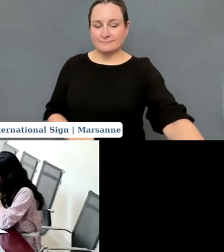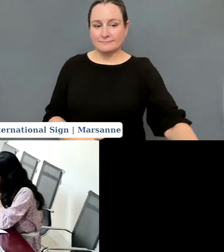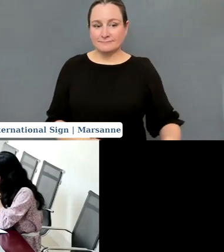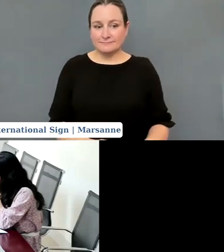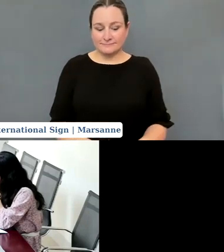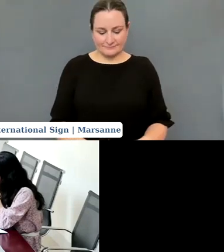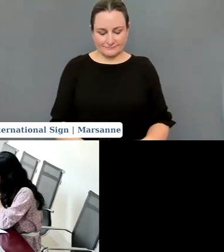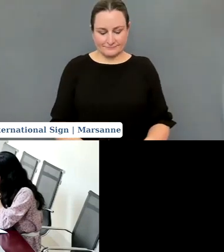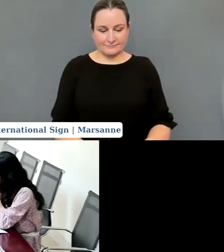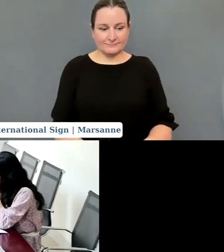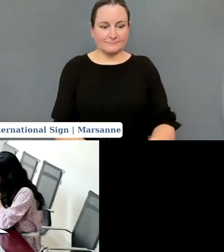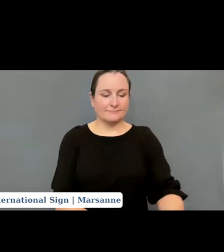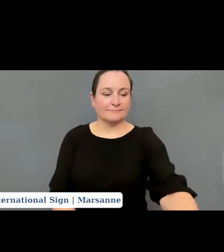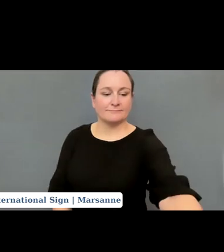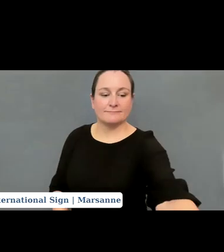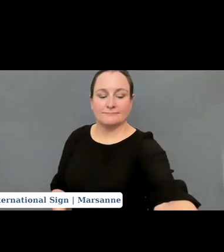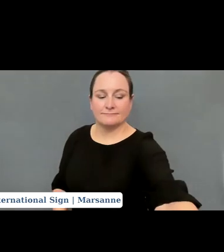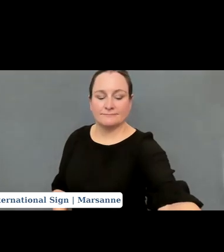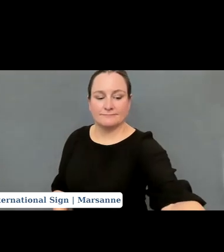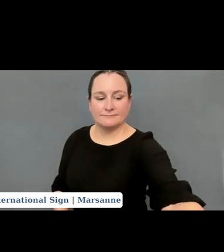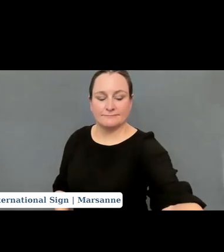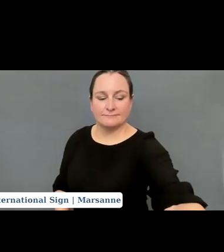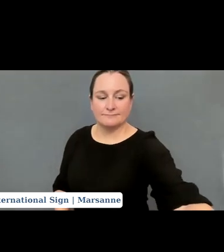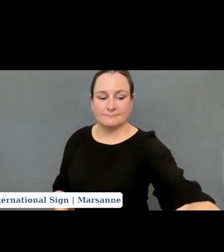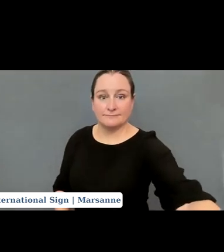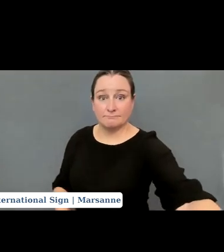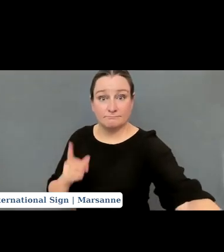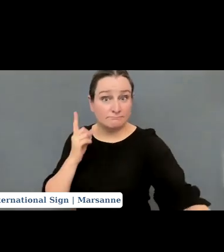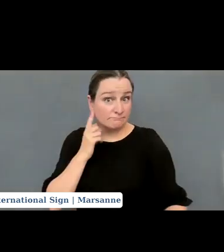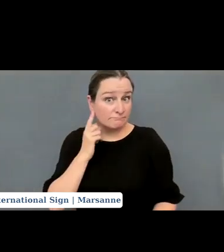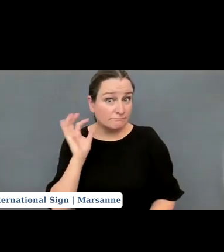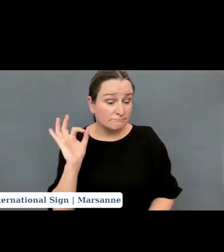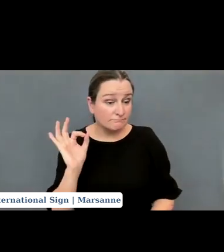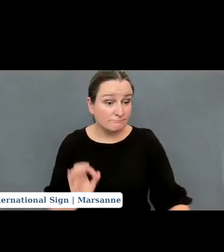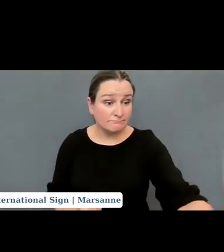Thank you very much. I hope you can all hear me properly.